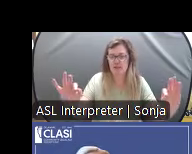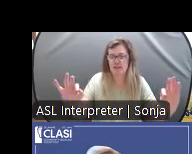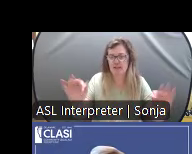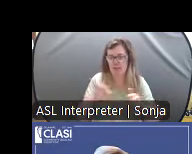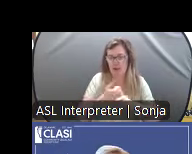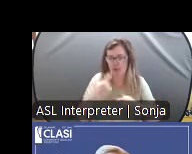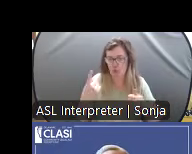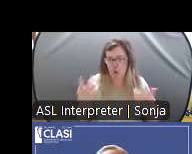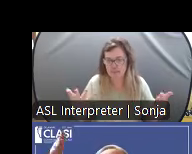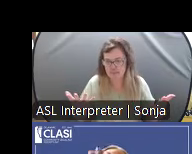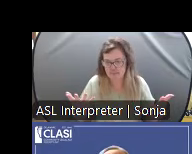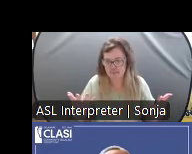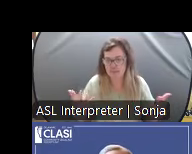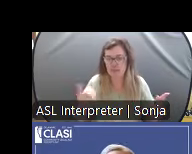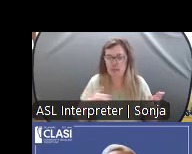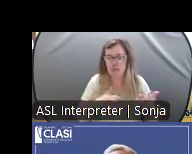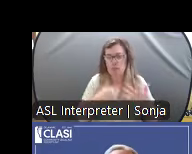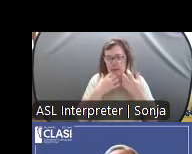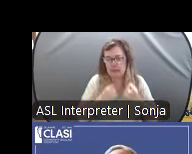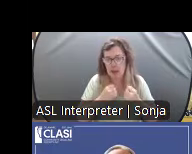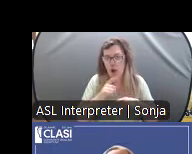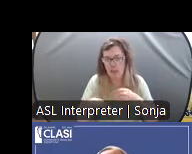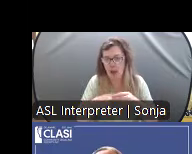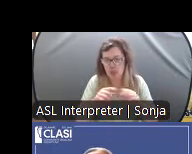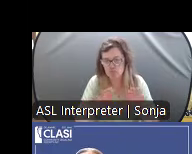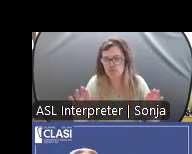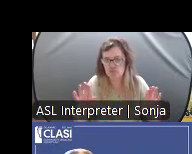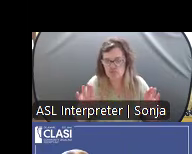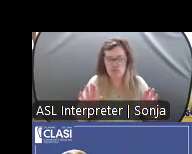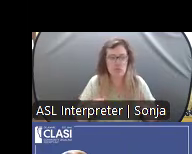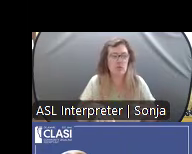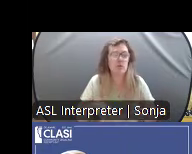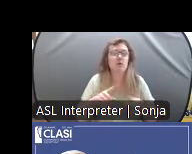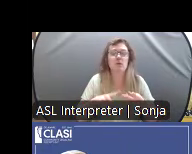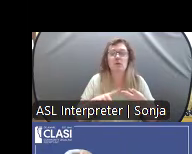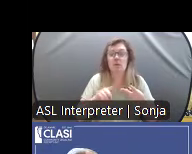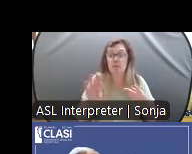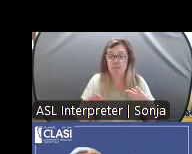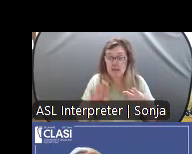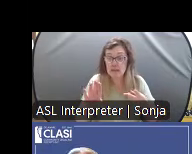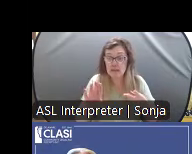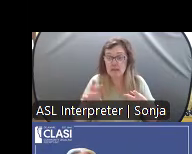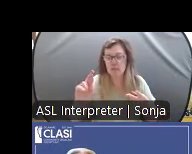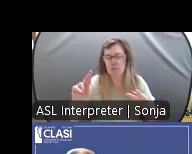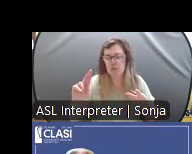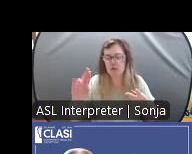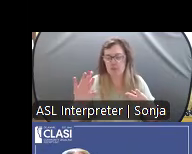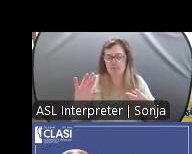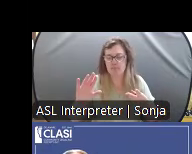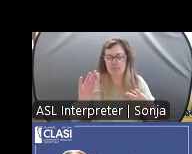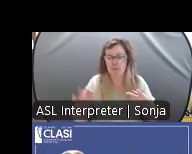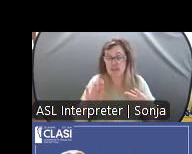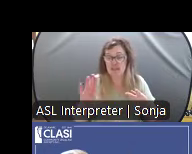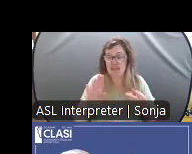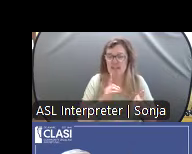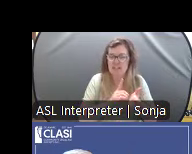is everyone that we care about for purposes of this discussion. Part B is prescription is doctor